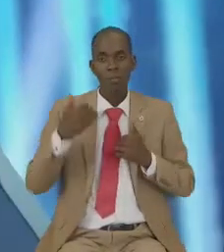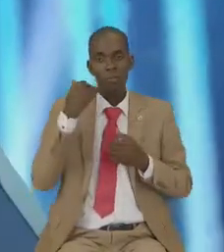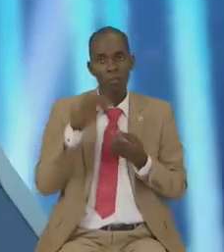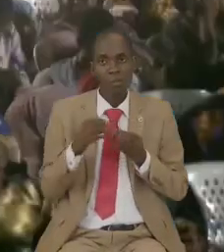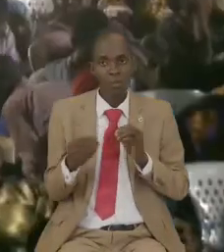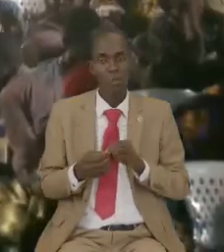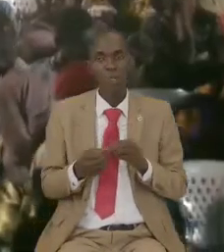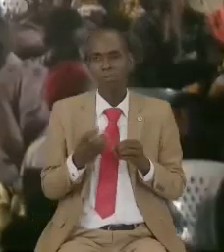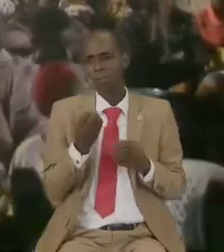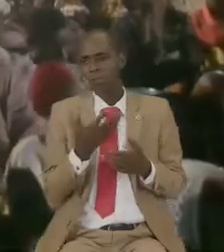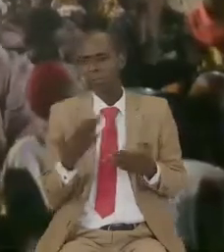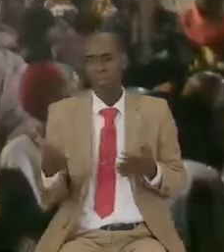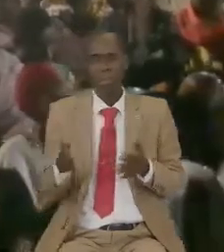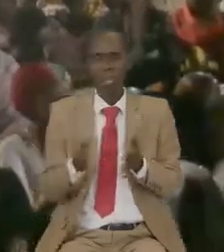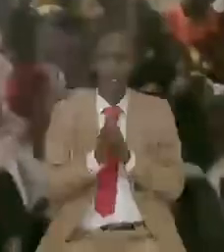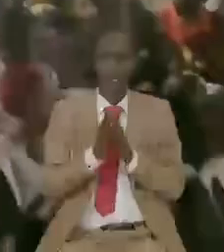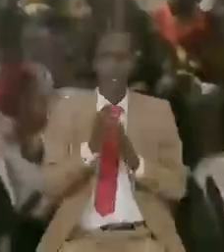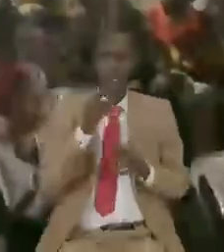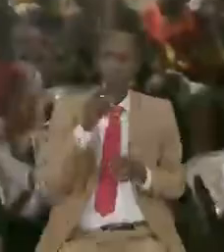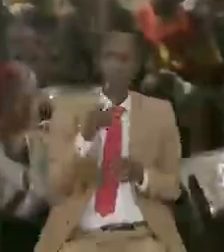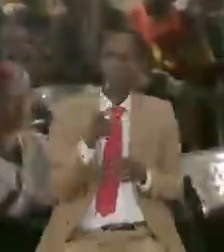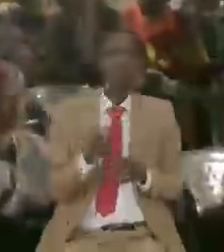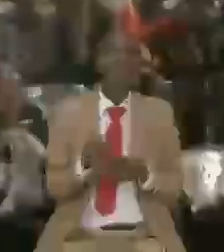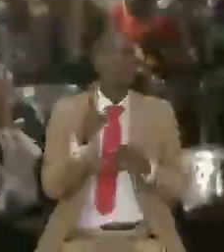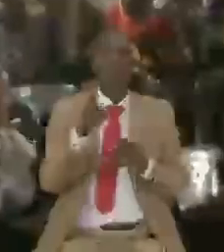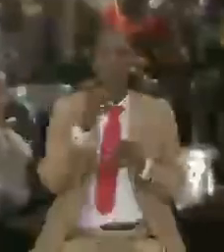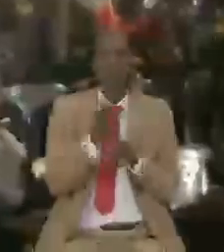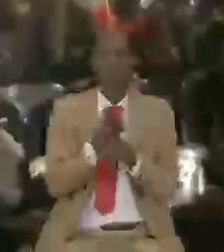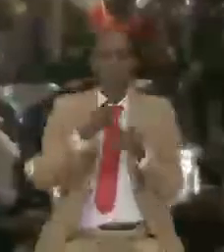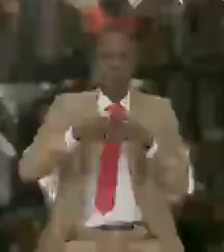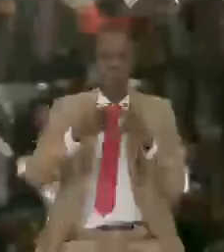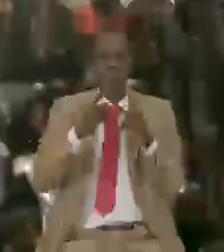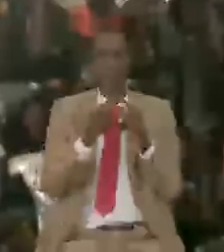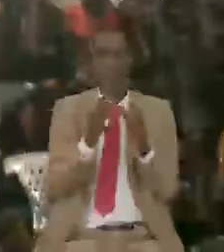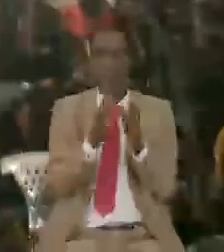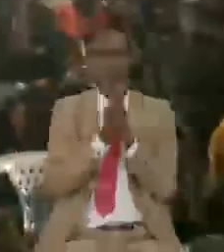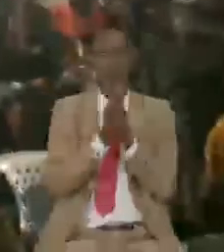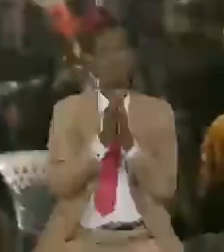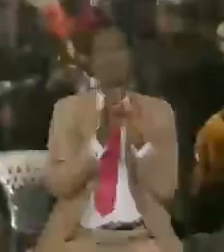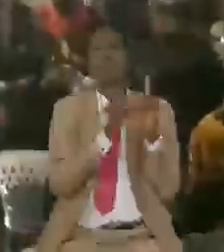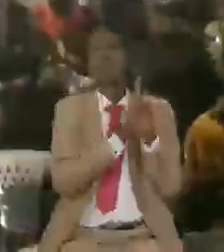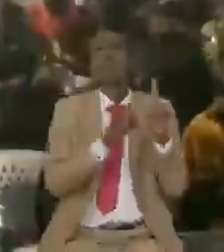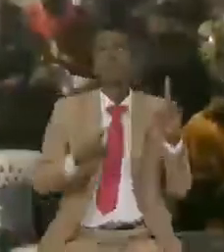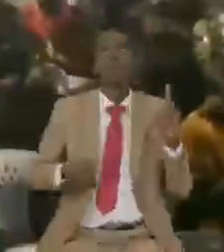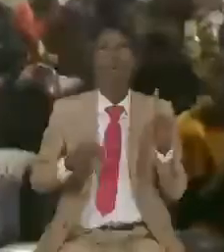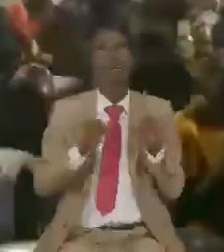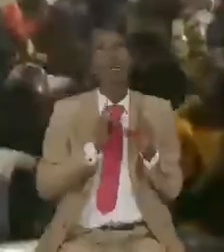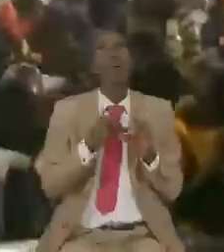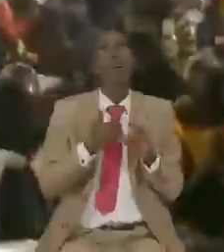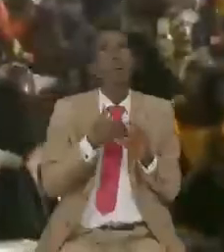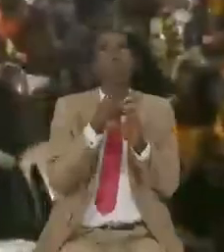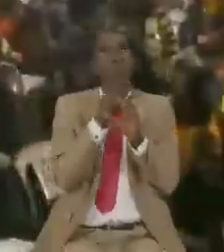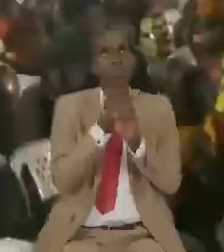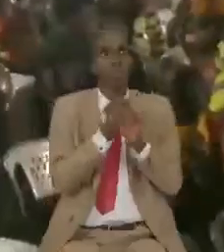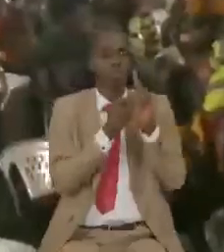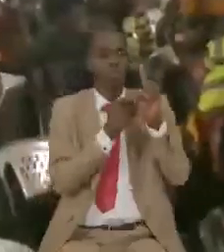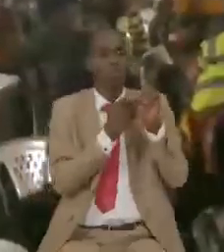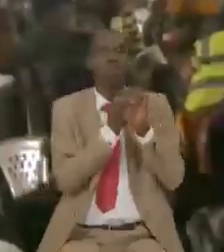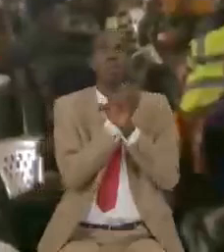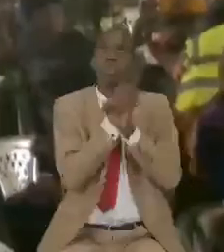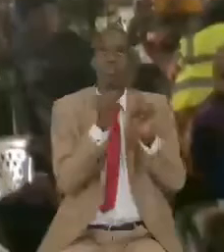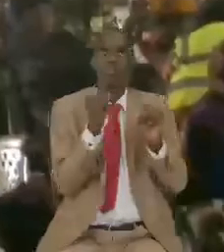one. I need more. I've got one. I need more. I've got one. I need